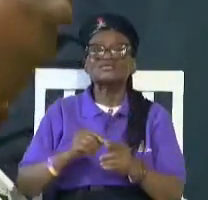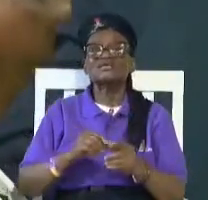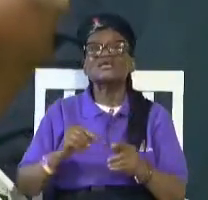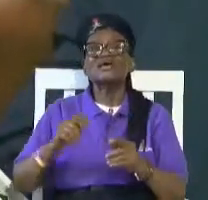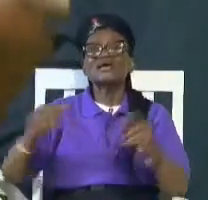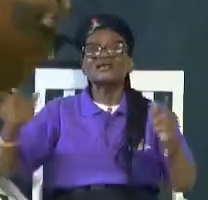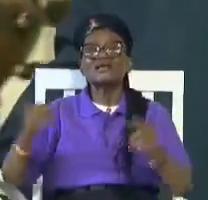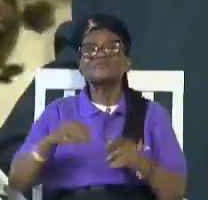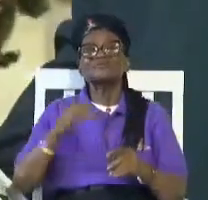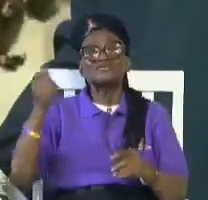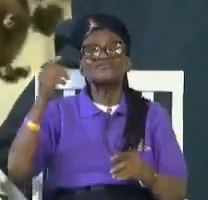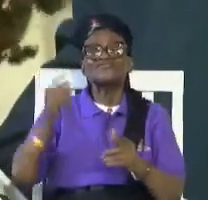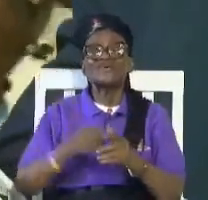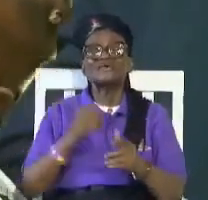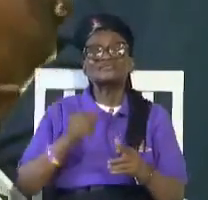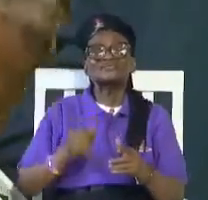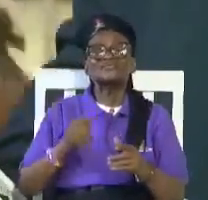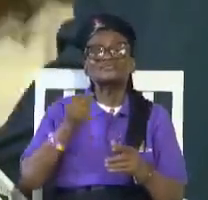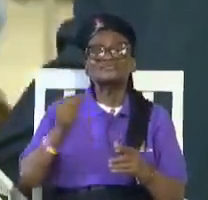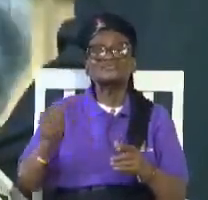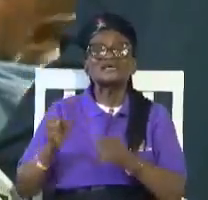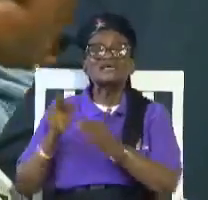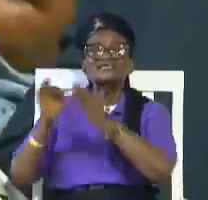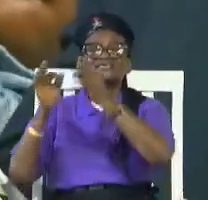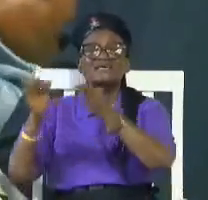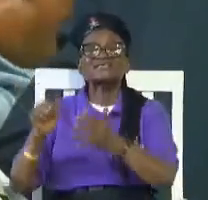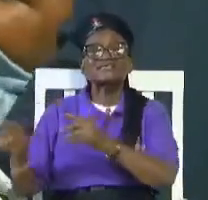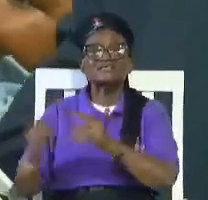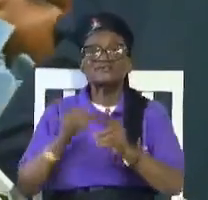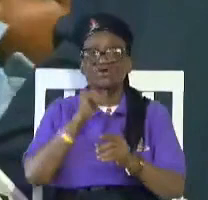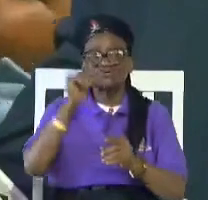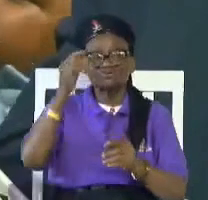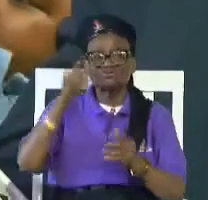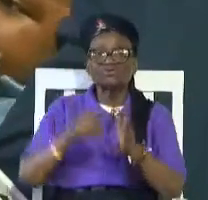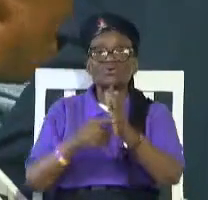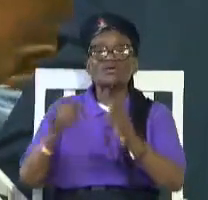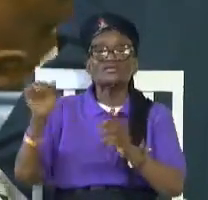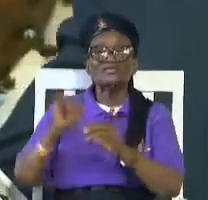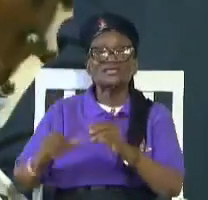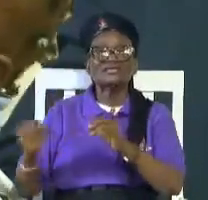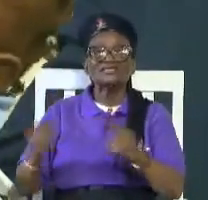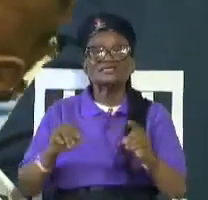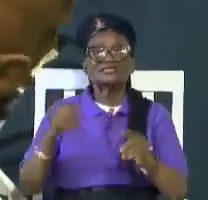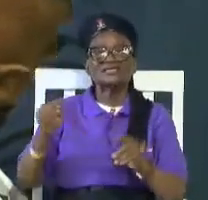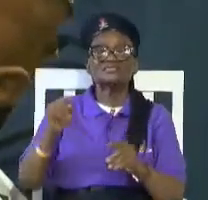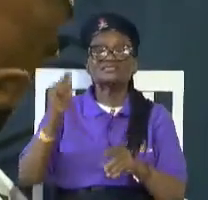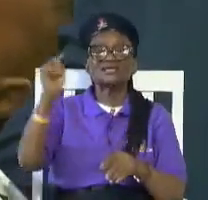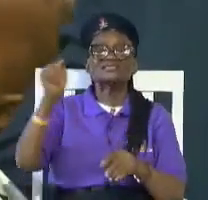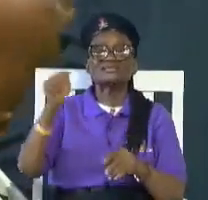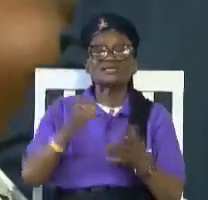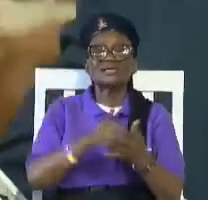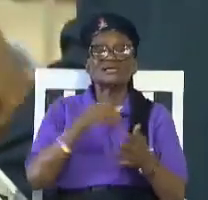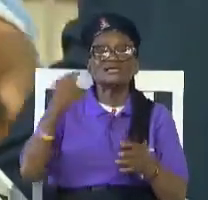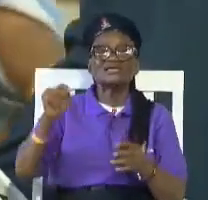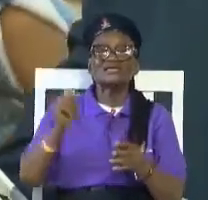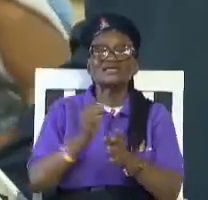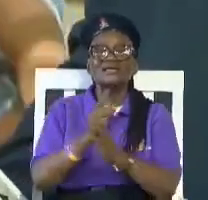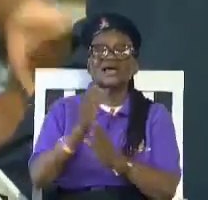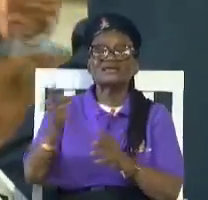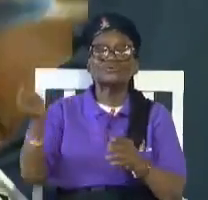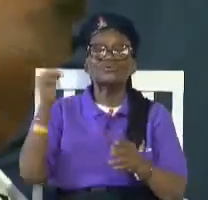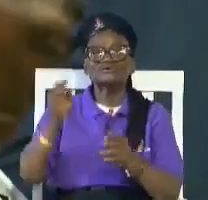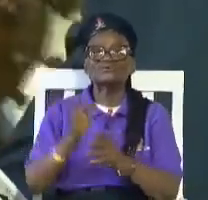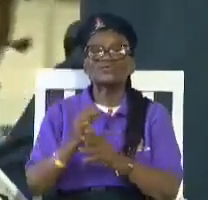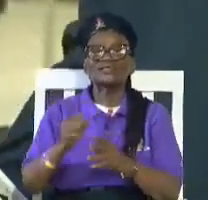first test did not show. The woman said she is sure that it's pregnancy, and they did the test again. The line was very faint.